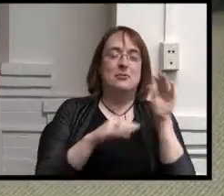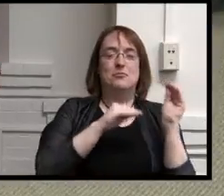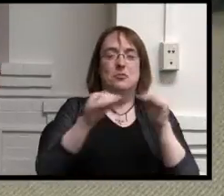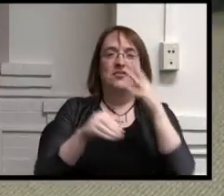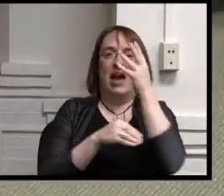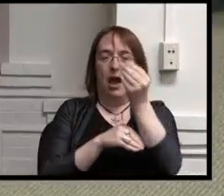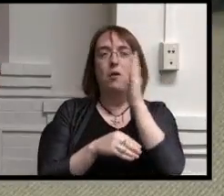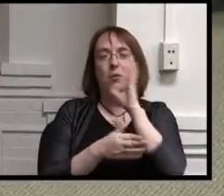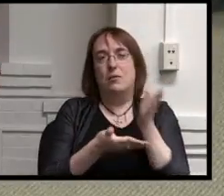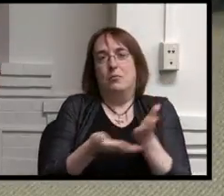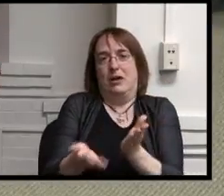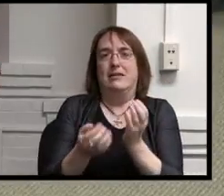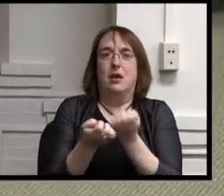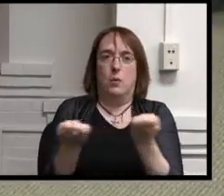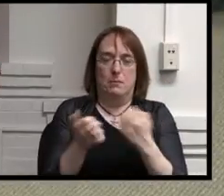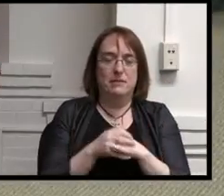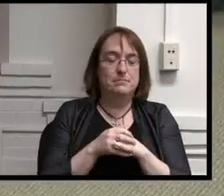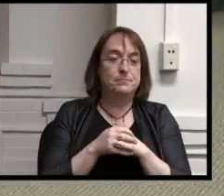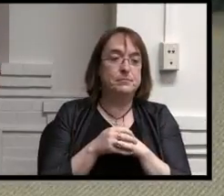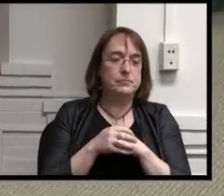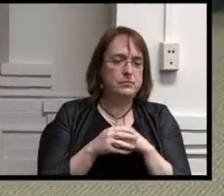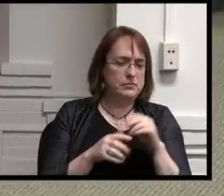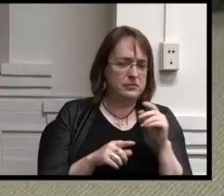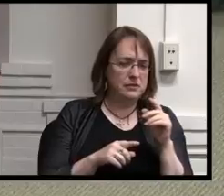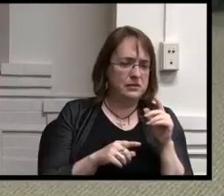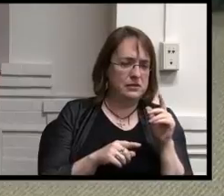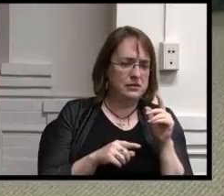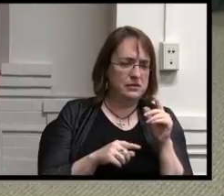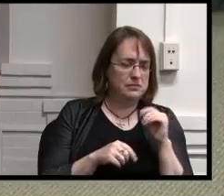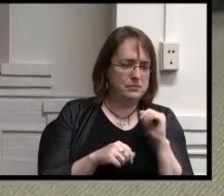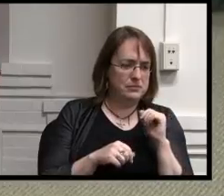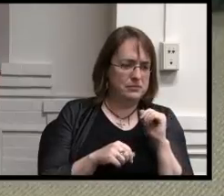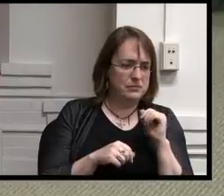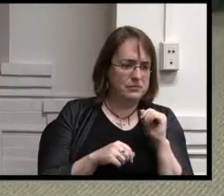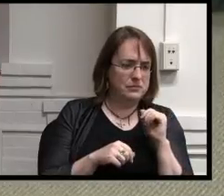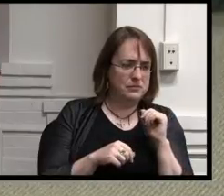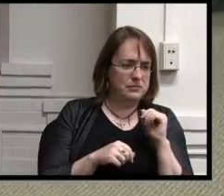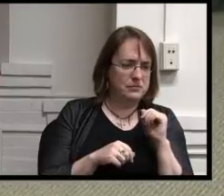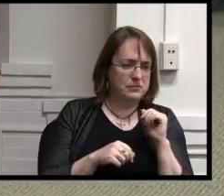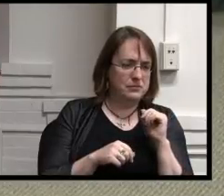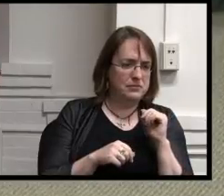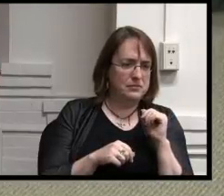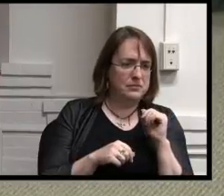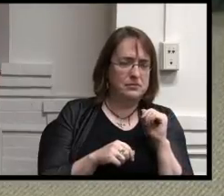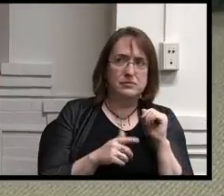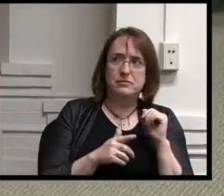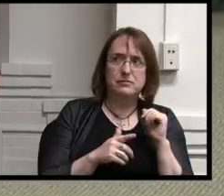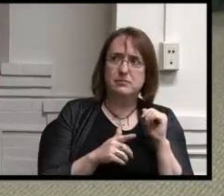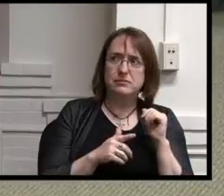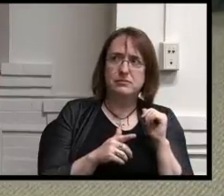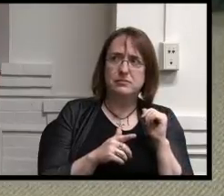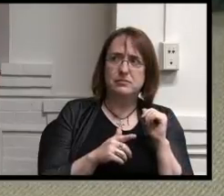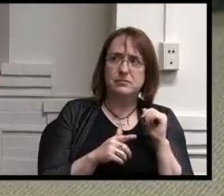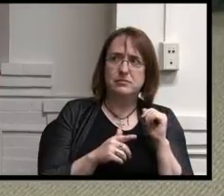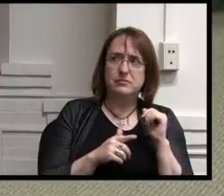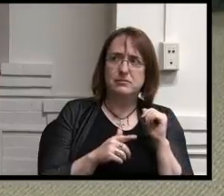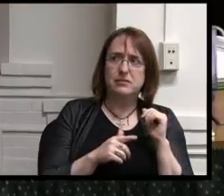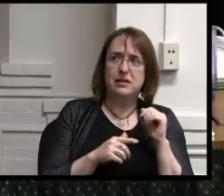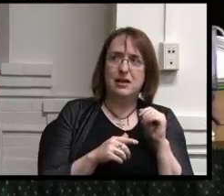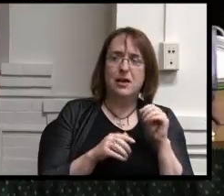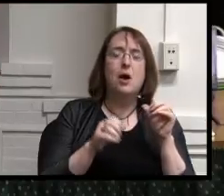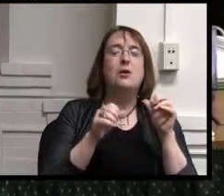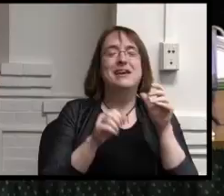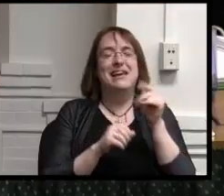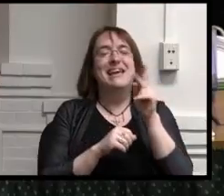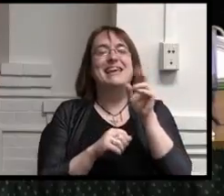question that has no bearing on this decision in any way? No, if you're asking something that's not related to the agenda item, that's not